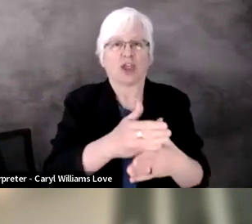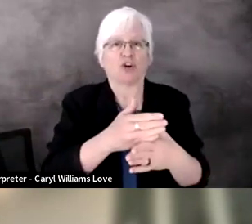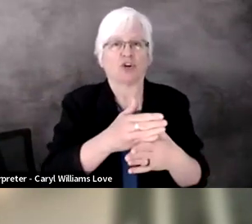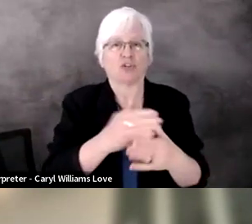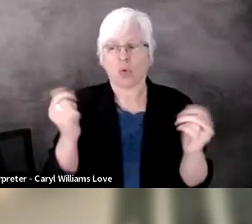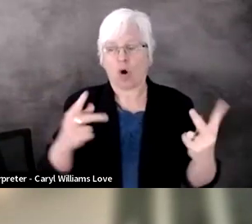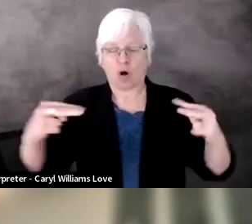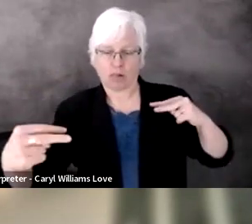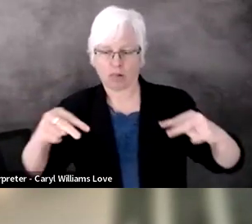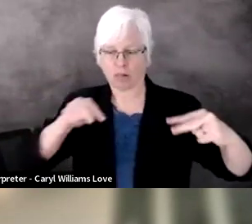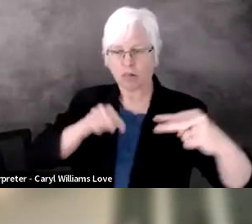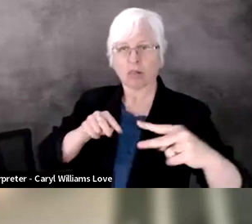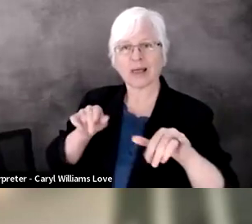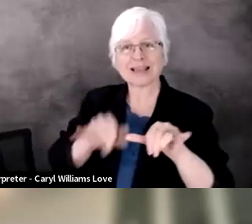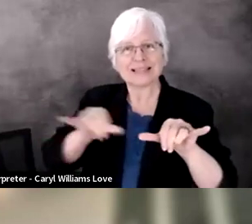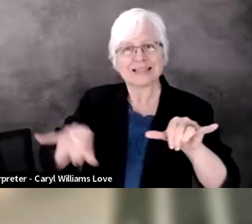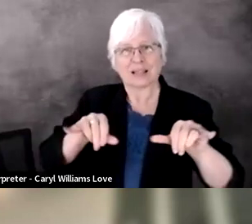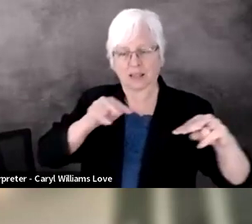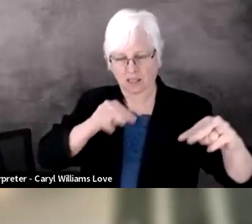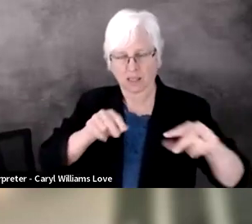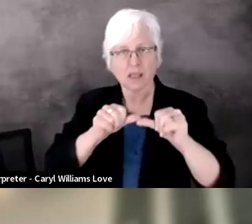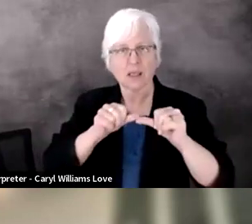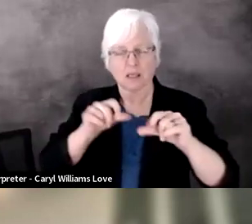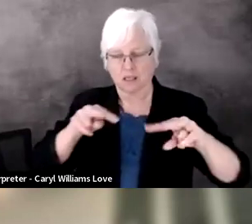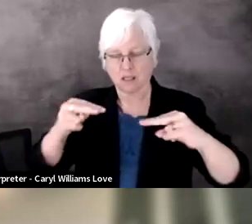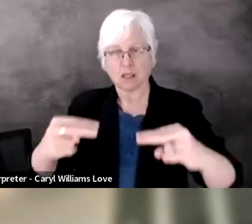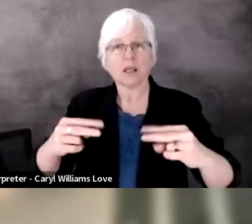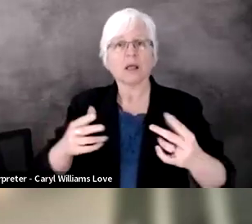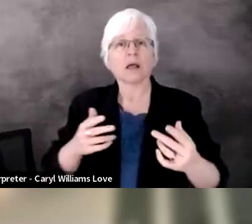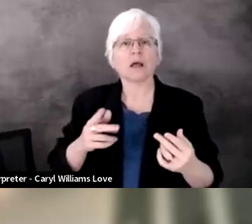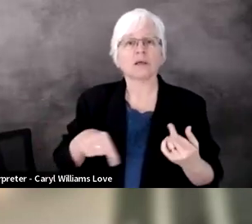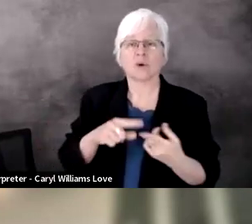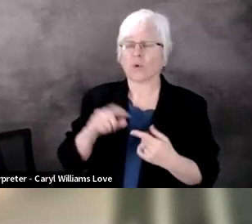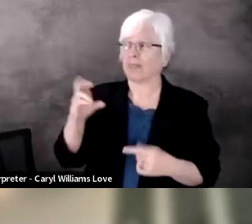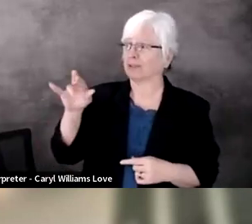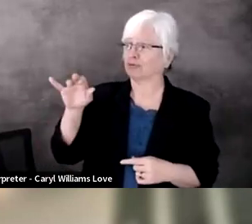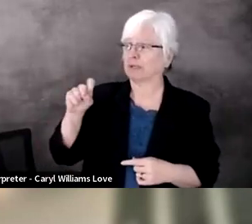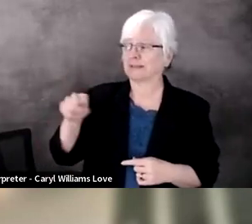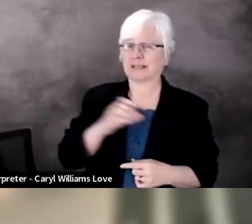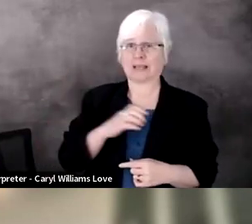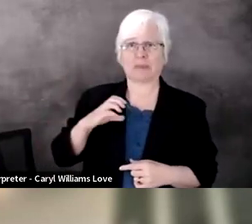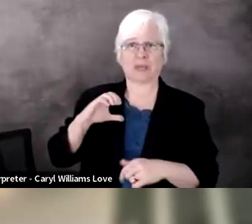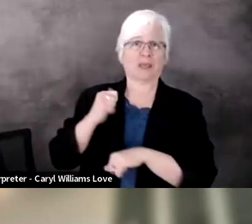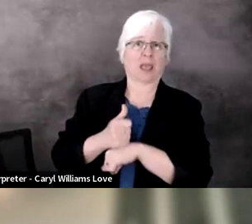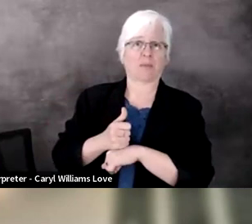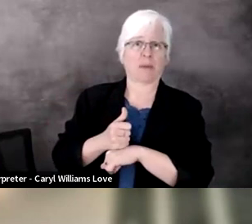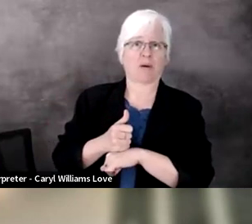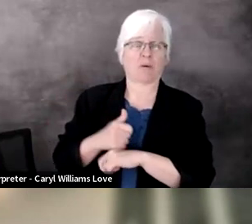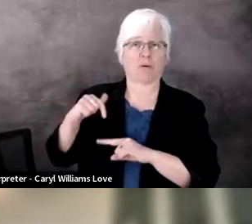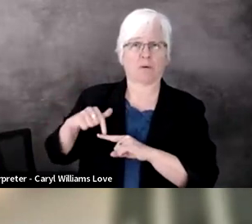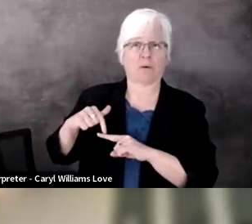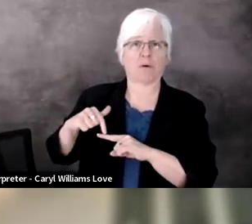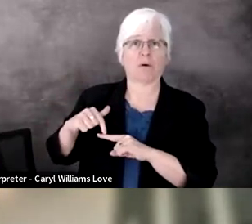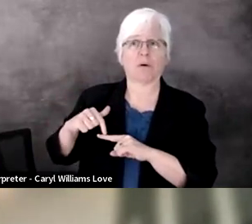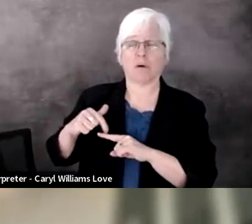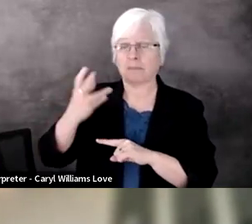at it on a consistent basis. Because from the time this CRIS committee came about, and there's many